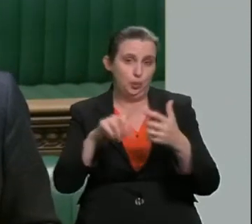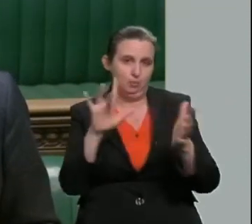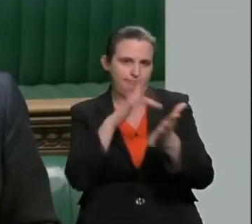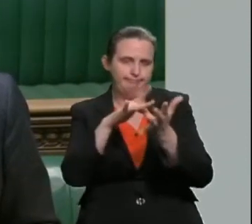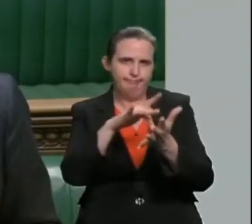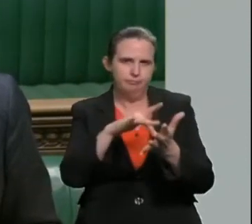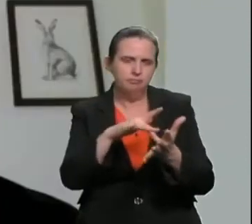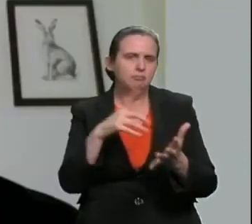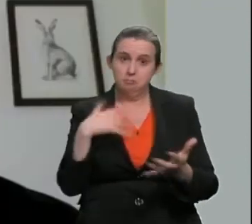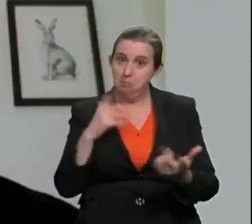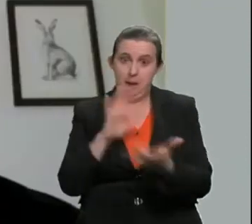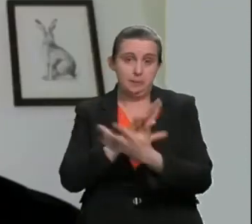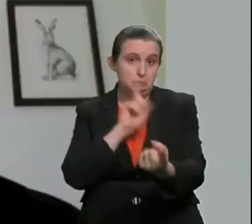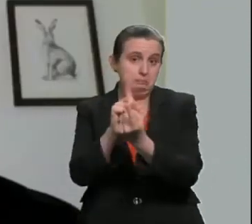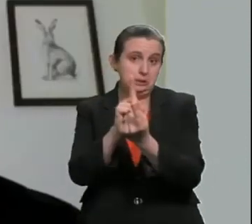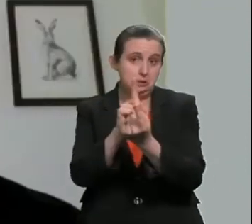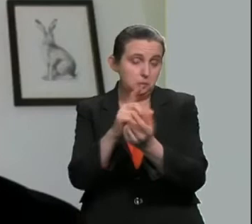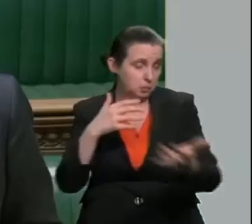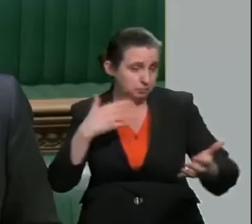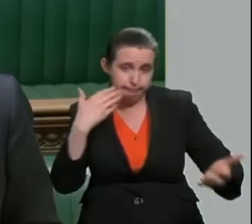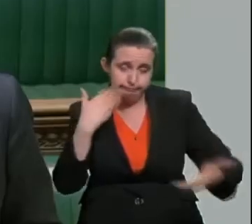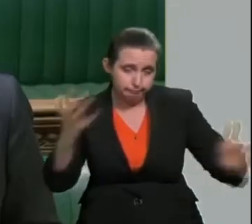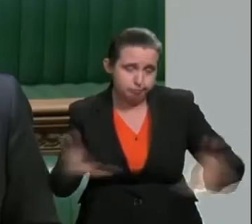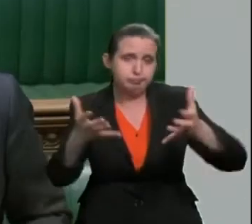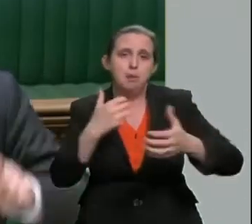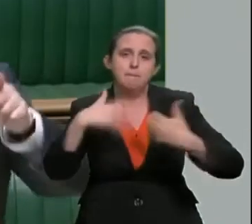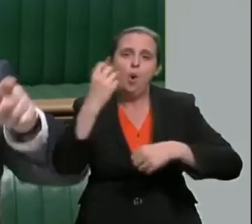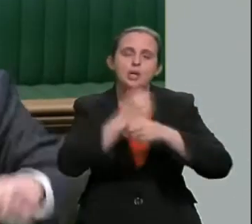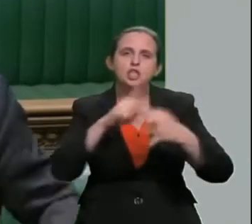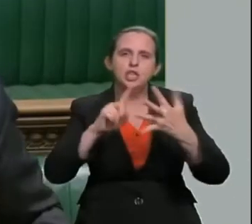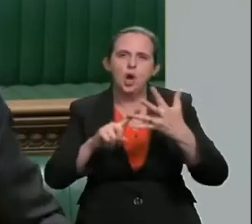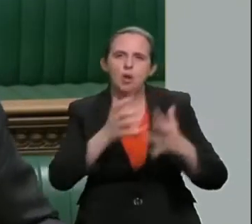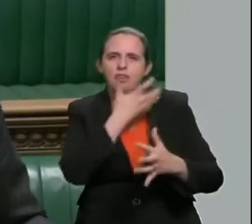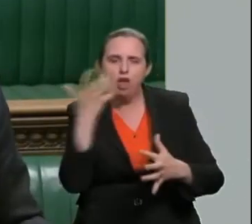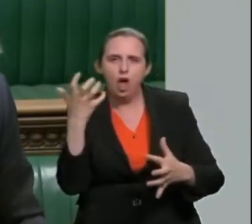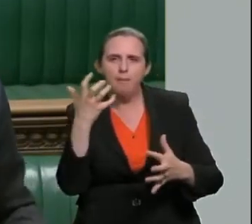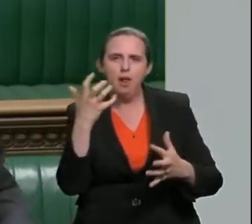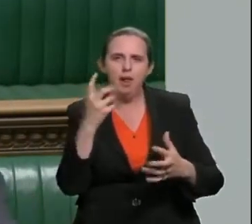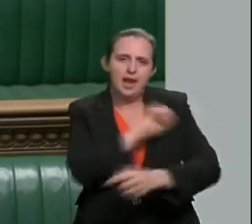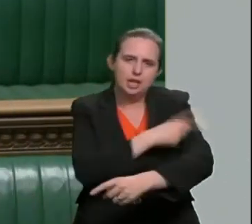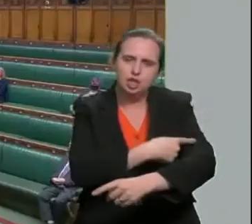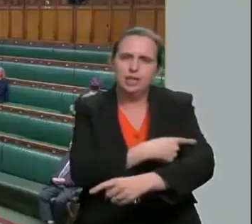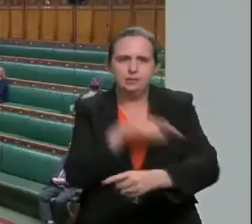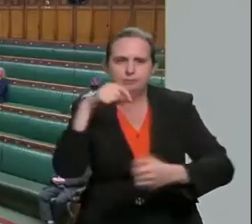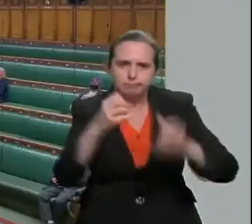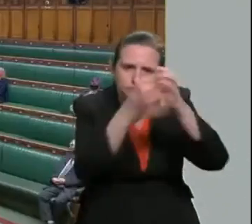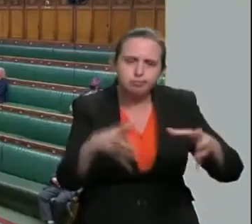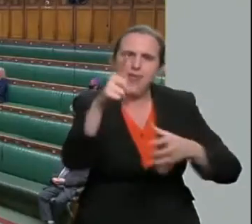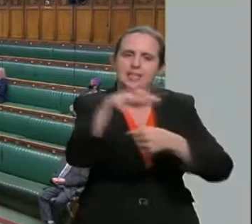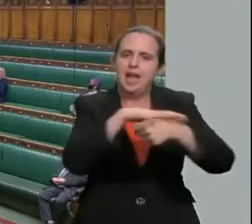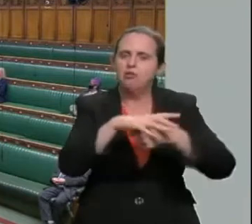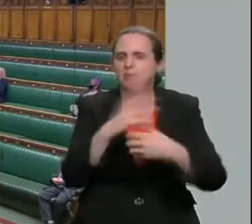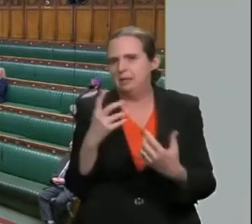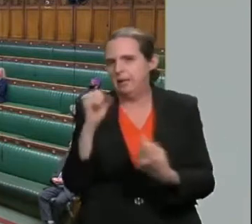to meet with him to discuss what we can do to further geothermal energy in Crewe, diary permitting, Mr. Speaker. Let's wander up to Bolton with